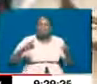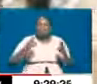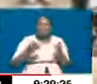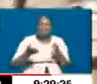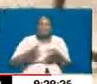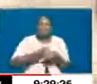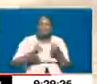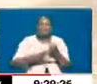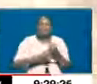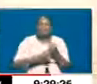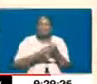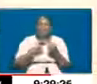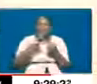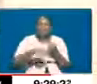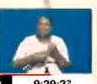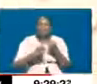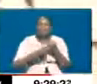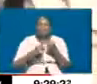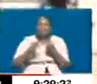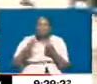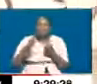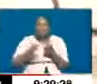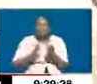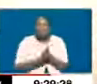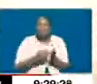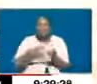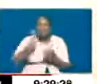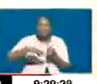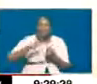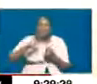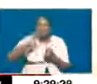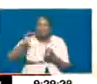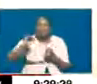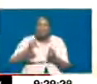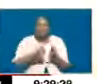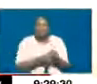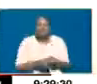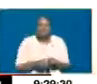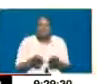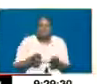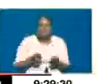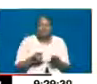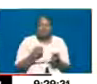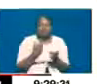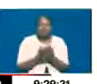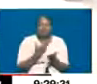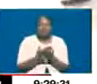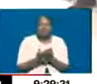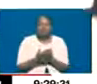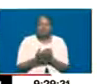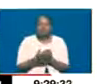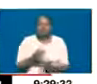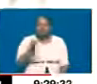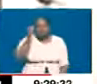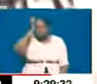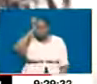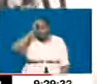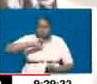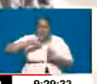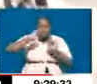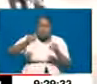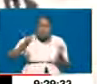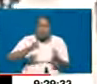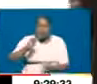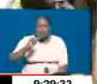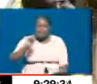1,600 kilometers and more than 3 counties in Kenya, and were lately in Uasin Gishu County on their way to Malaba. The